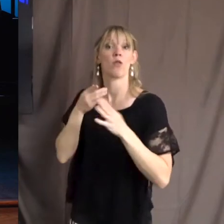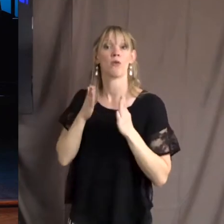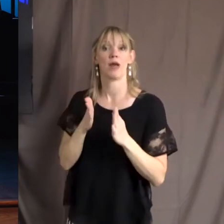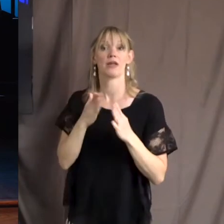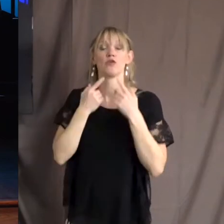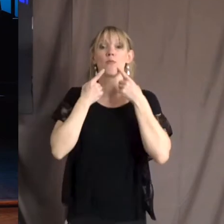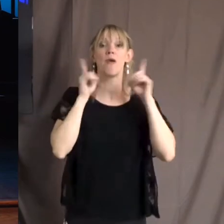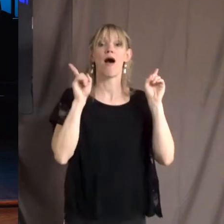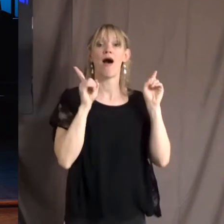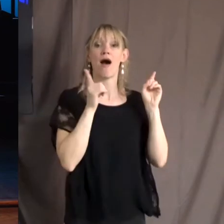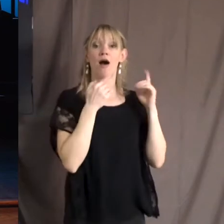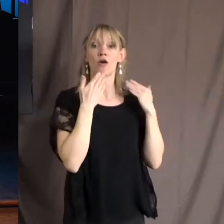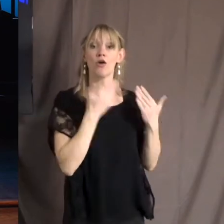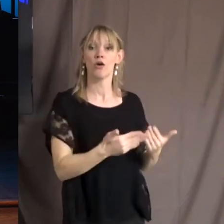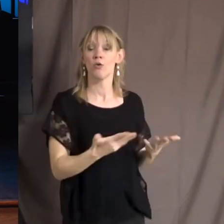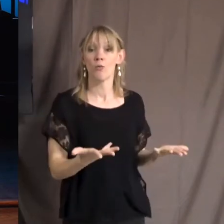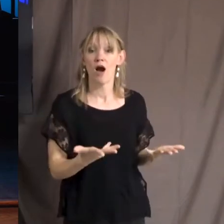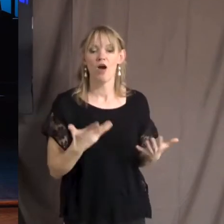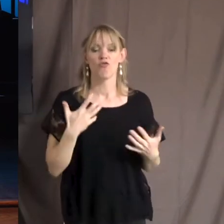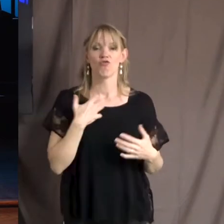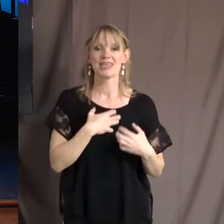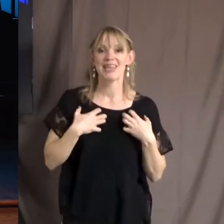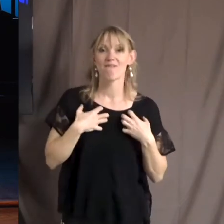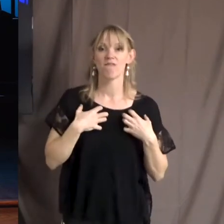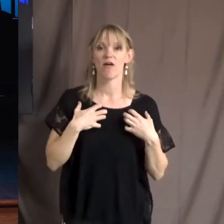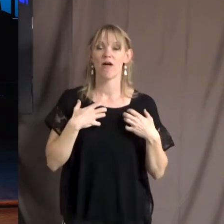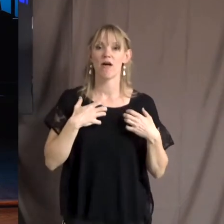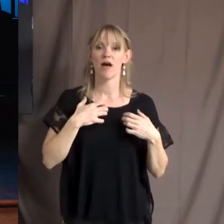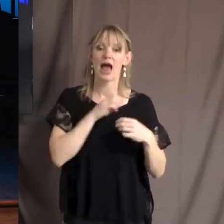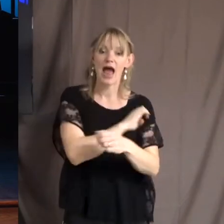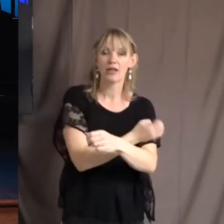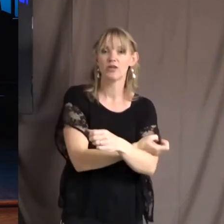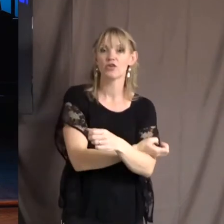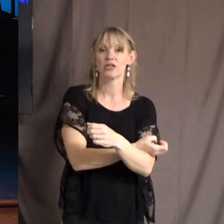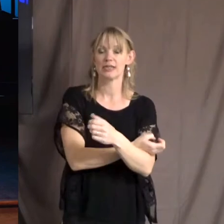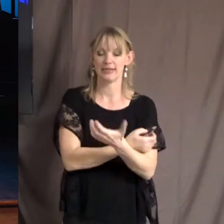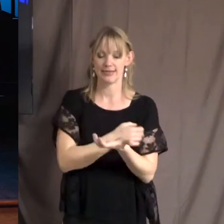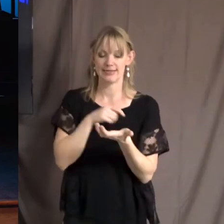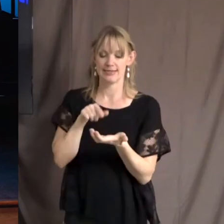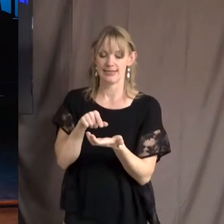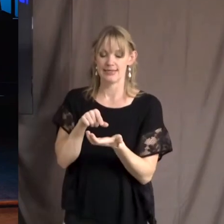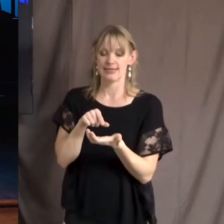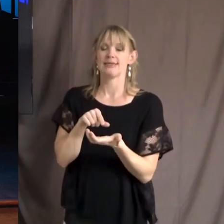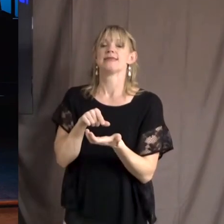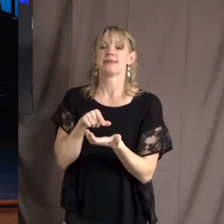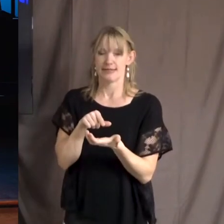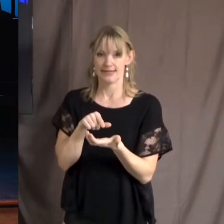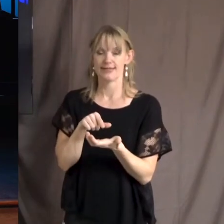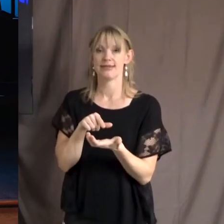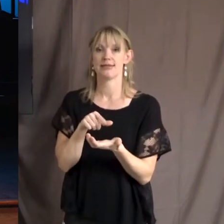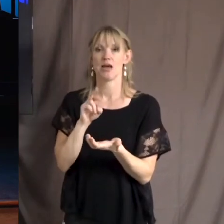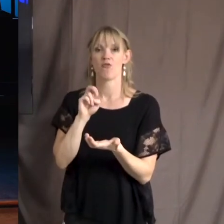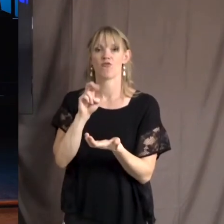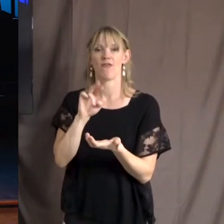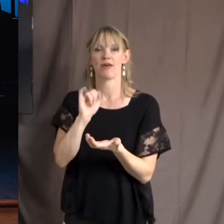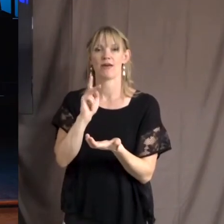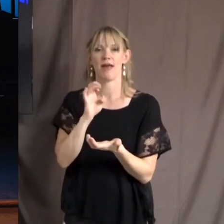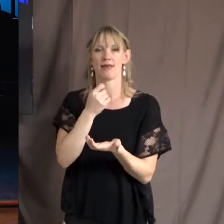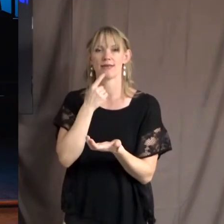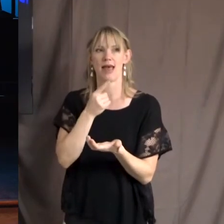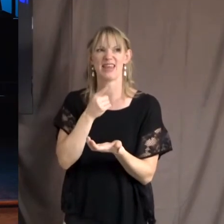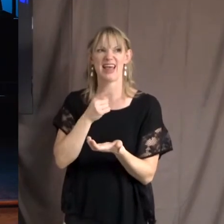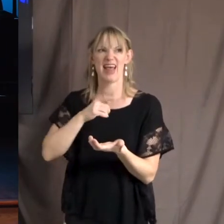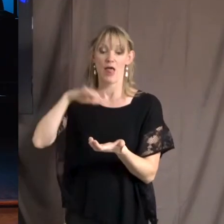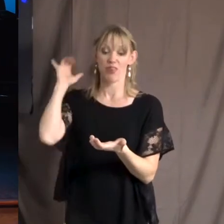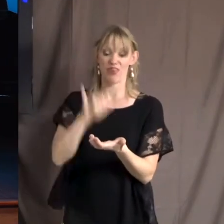good is to take that resentful energy down and to look right at it and do what Reverend Ike says, which he would say very loudly,